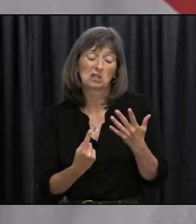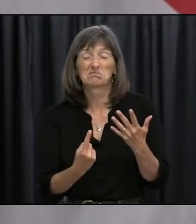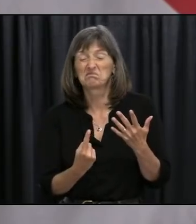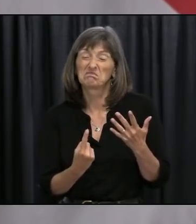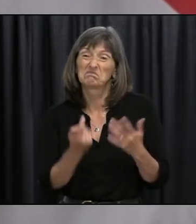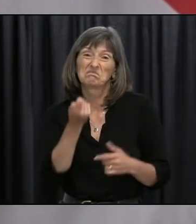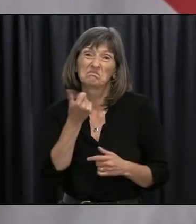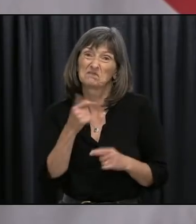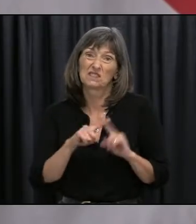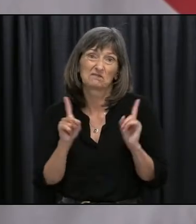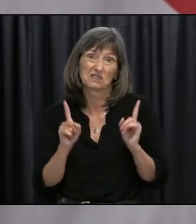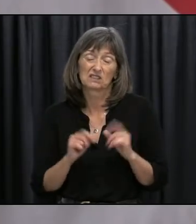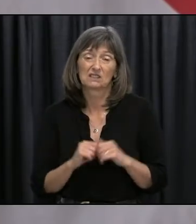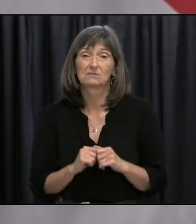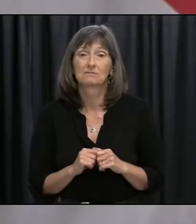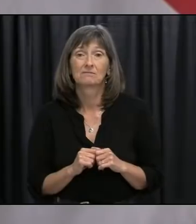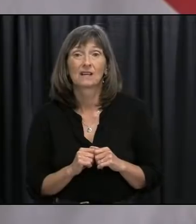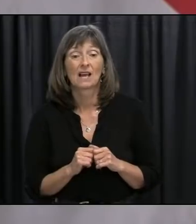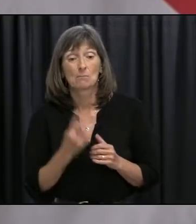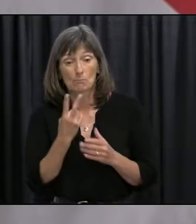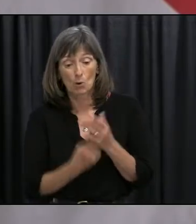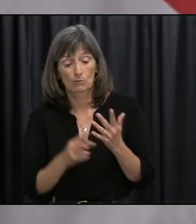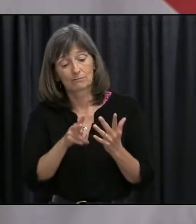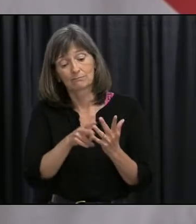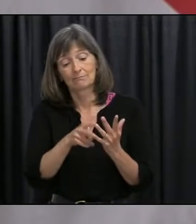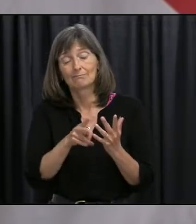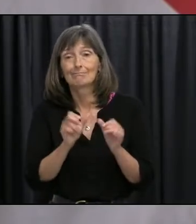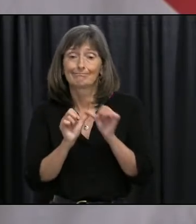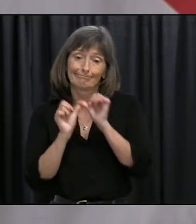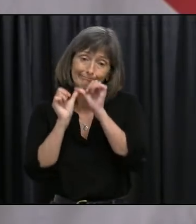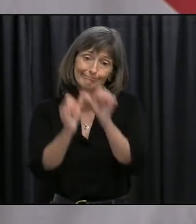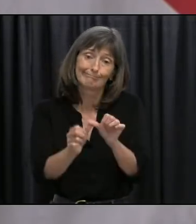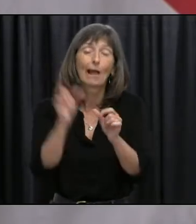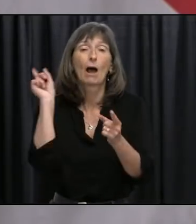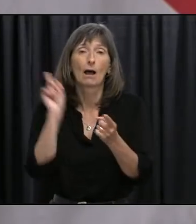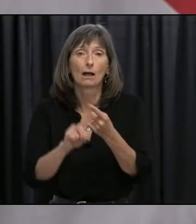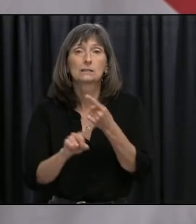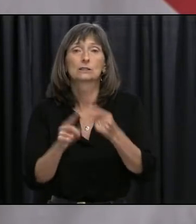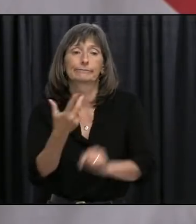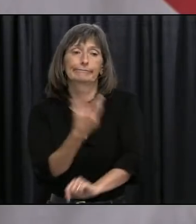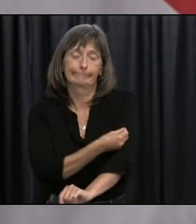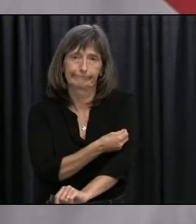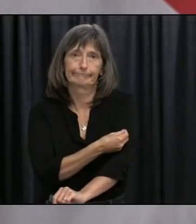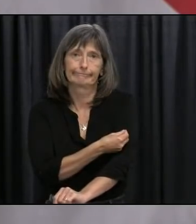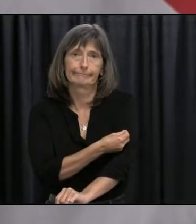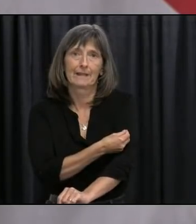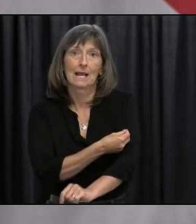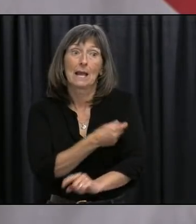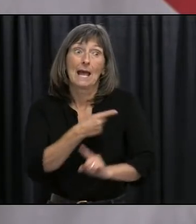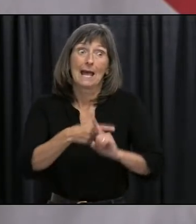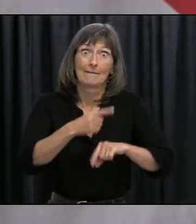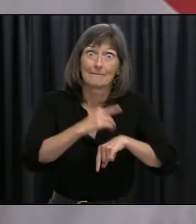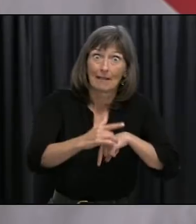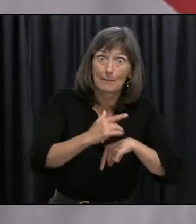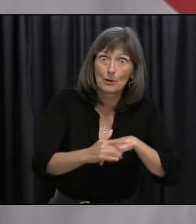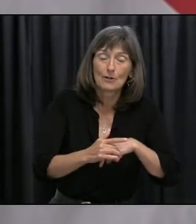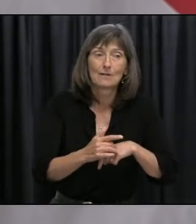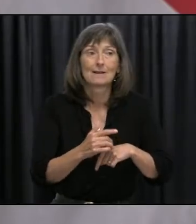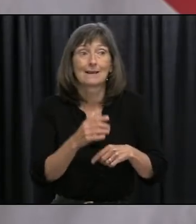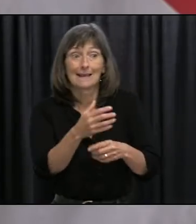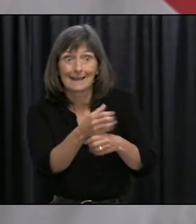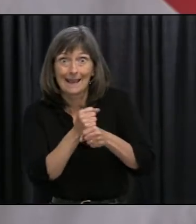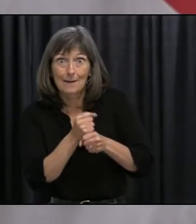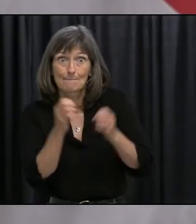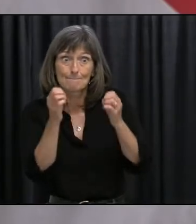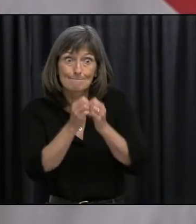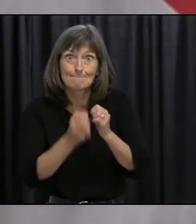that's effective against COVID-19 and that is available and accepted by the majority